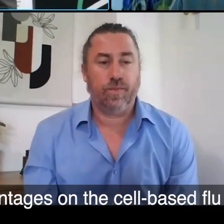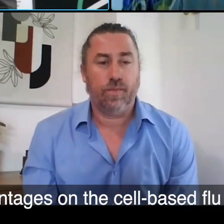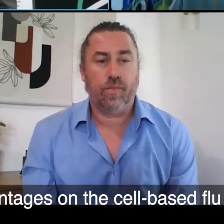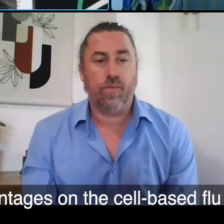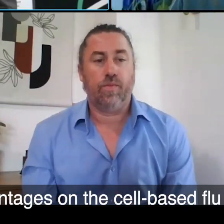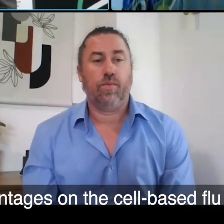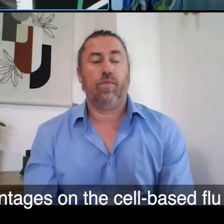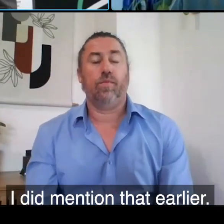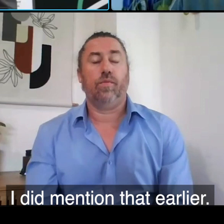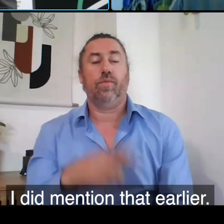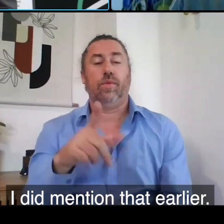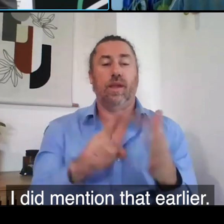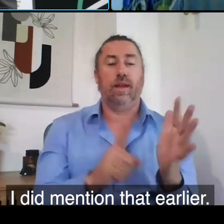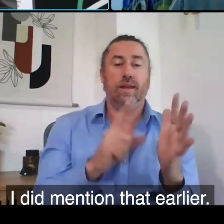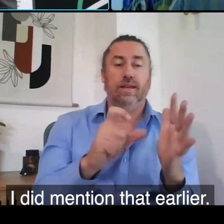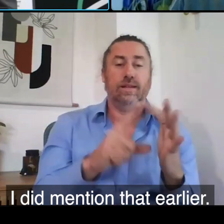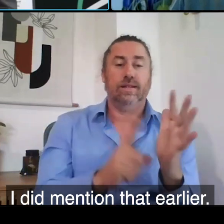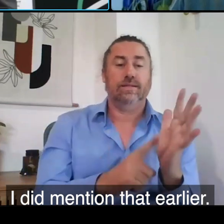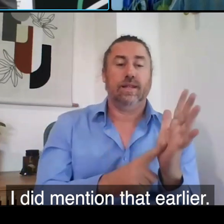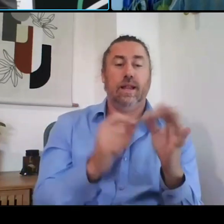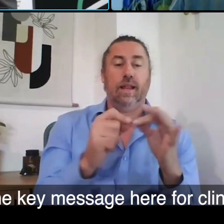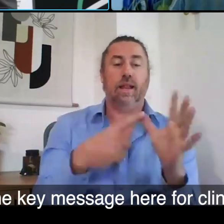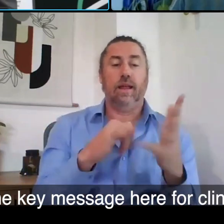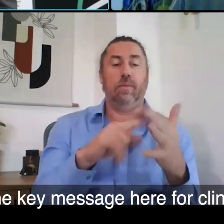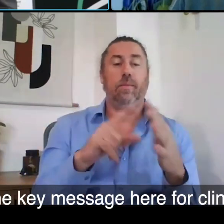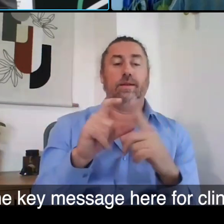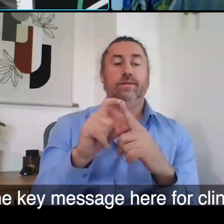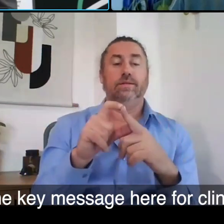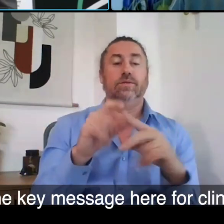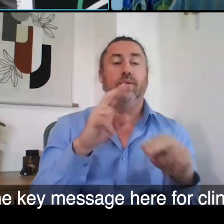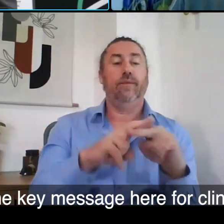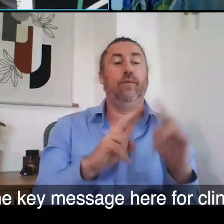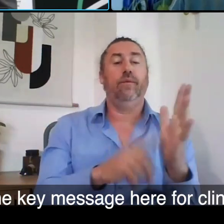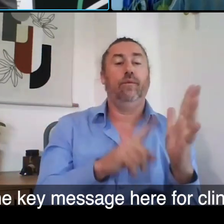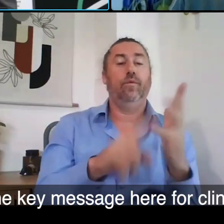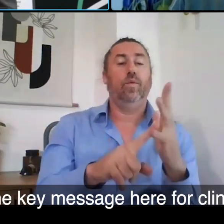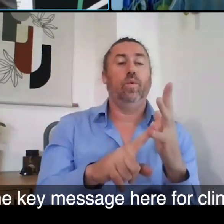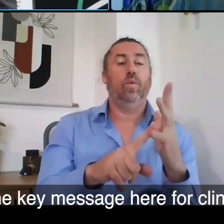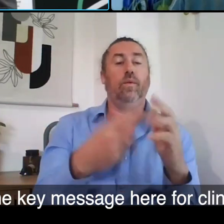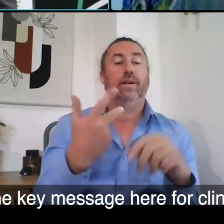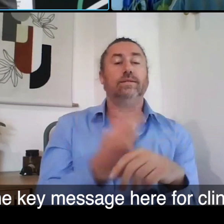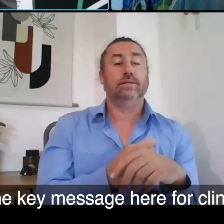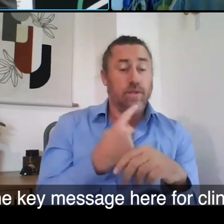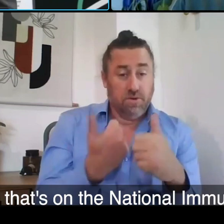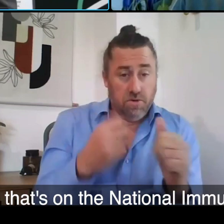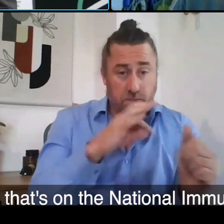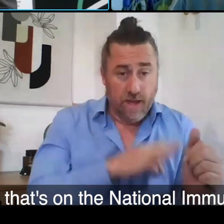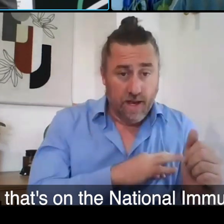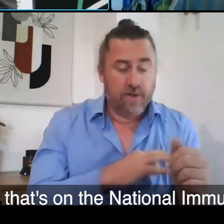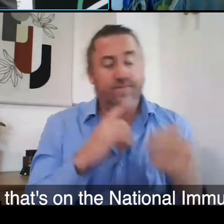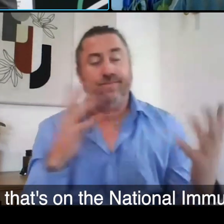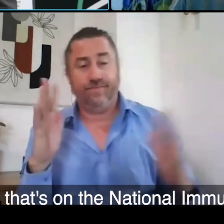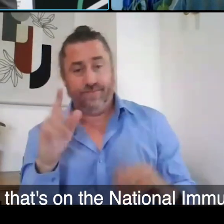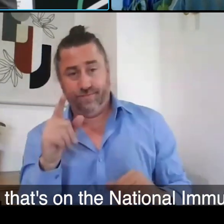on the cell-based flu vaccine? I did mention that earlier. Essentially, the key message here for clinicians is that anything that's